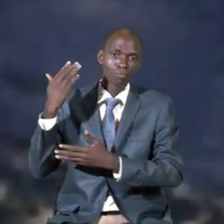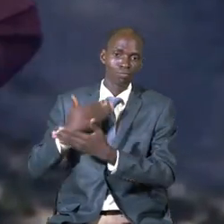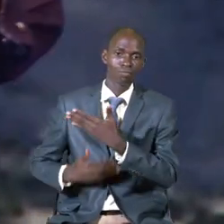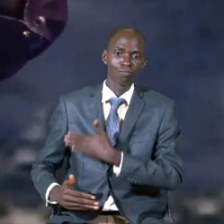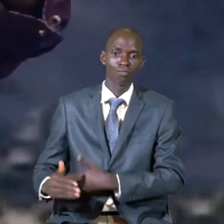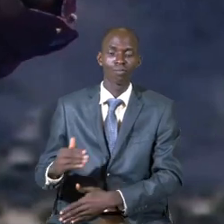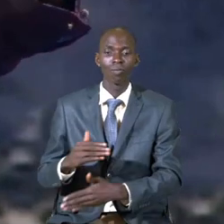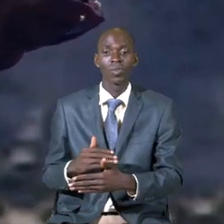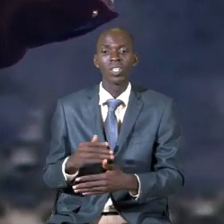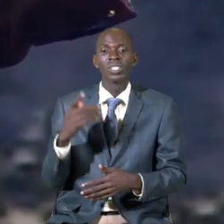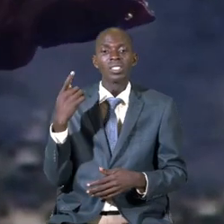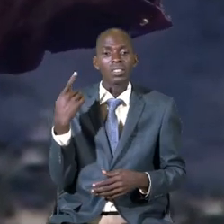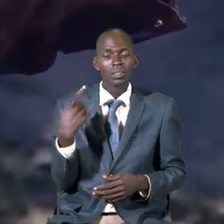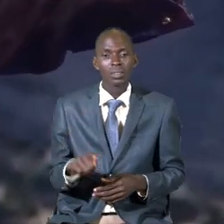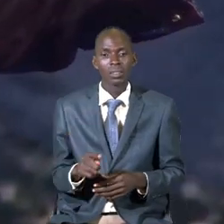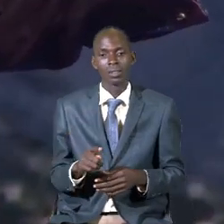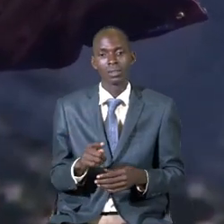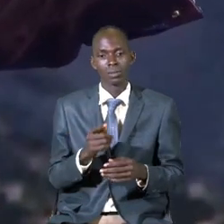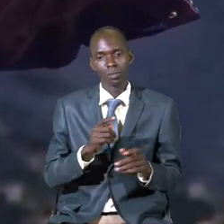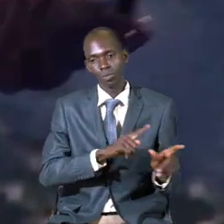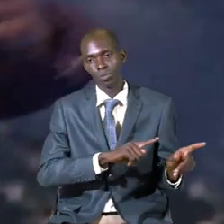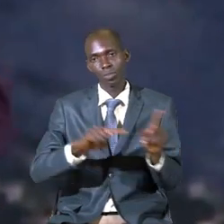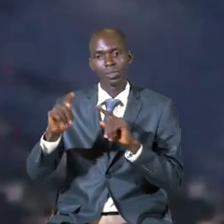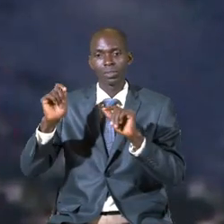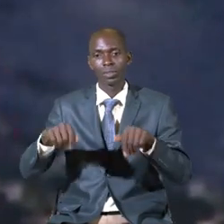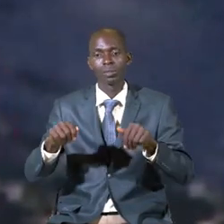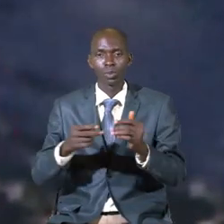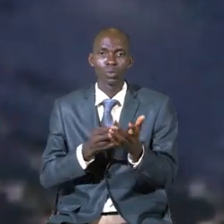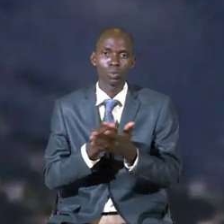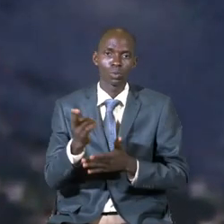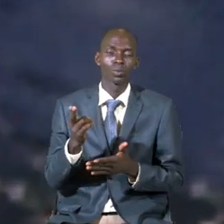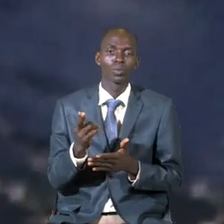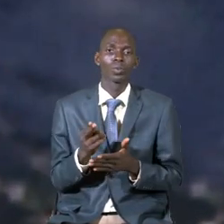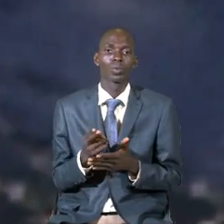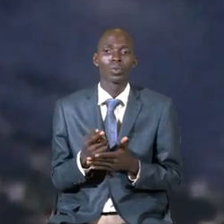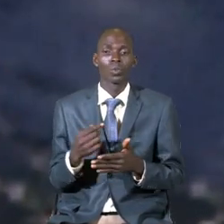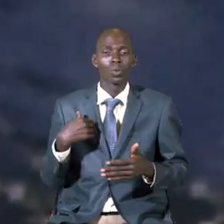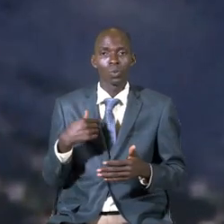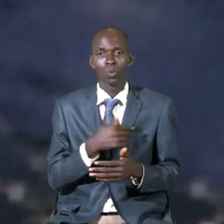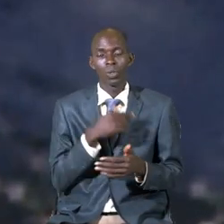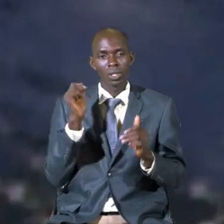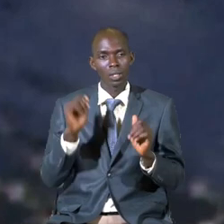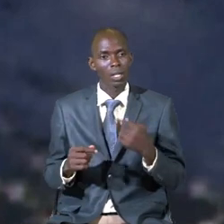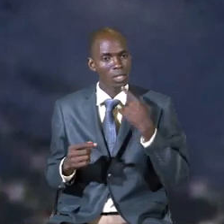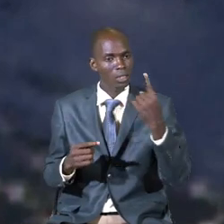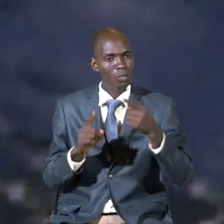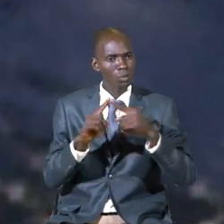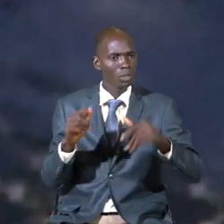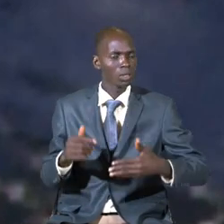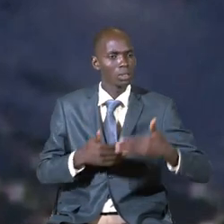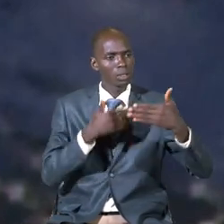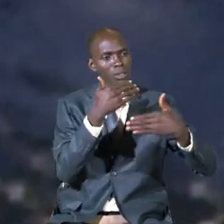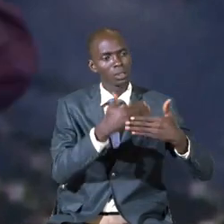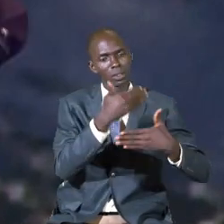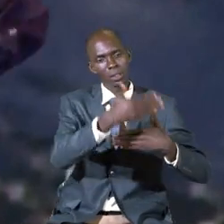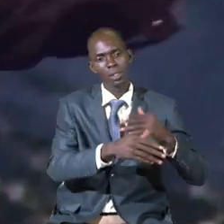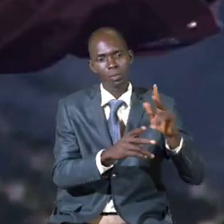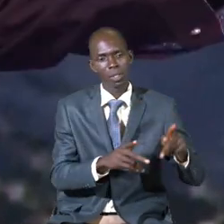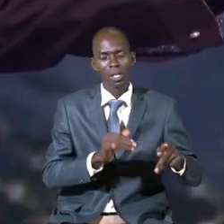then we become a network i tell the next person i tell another